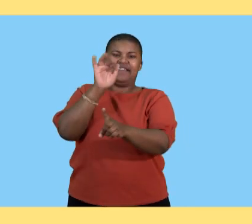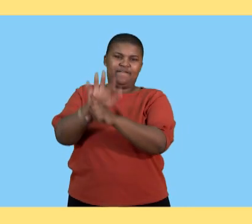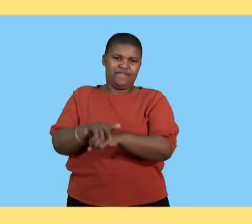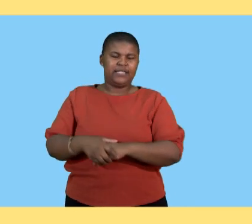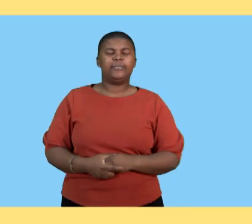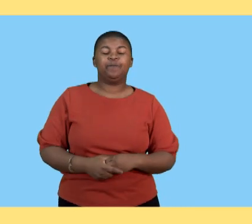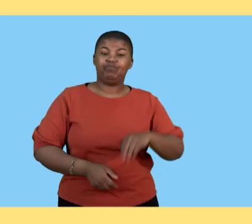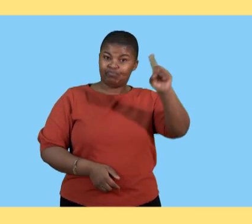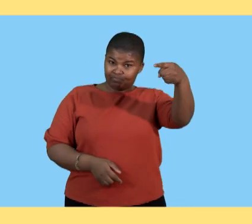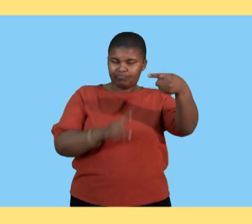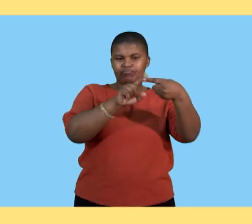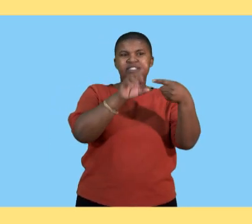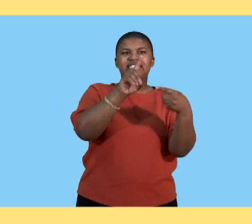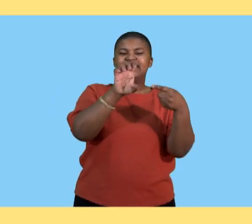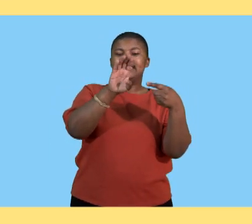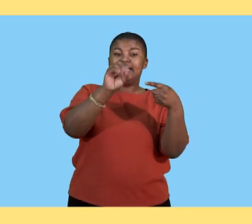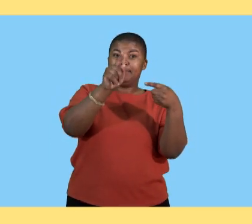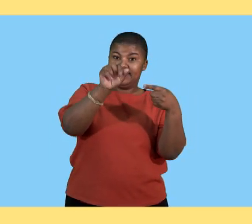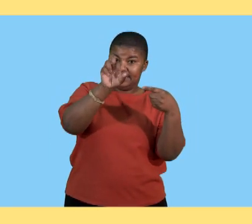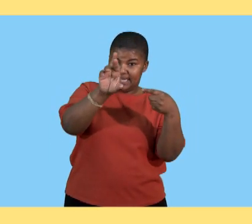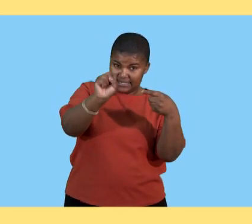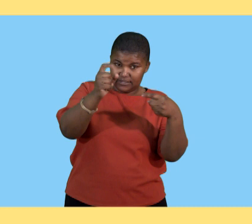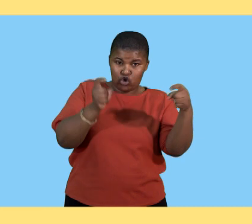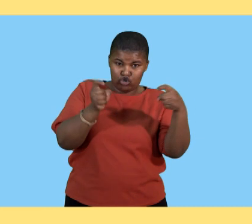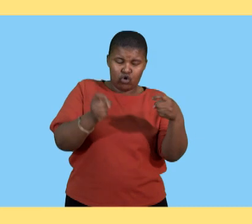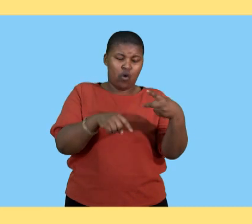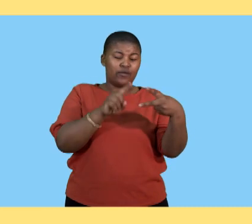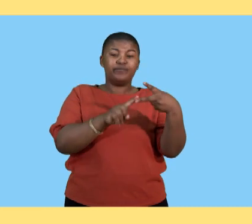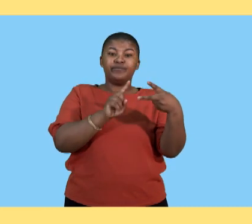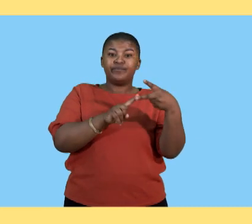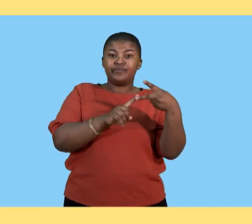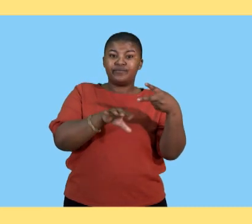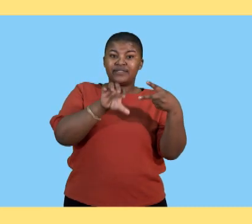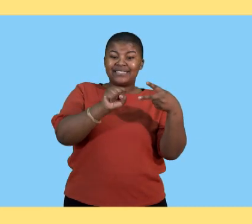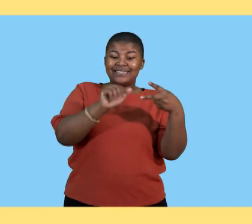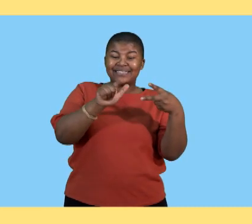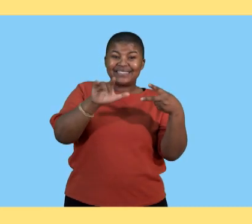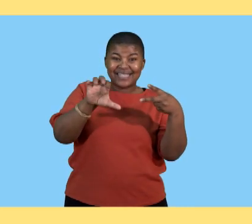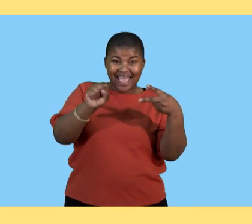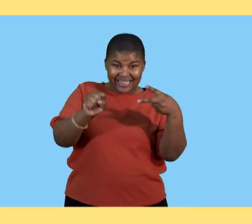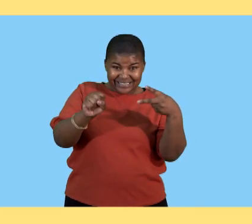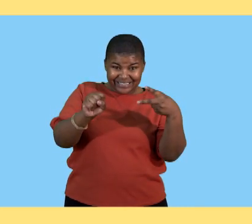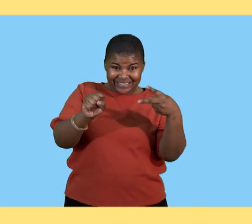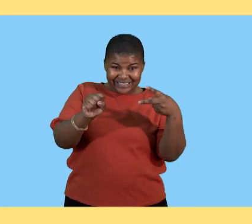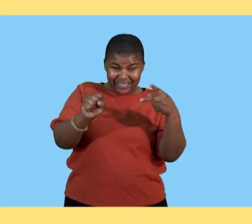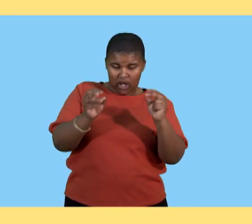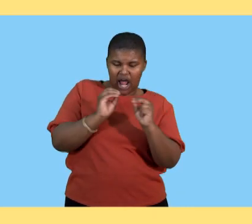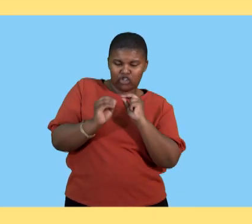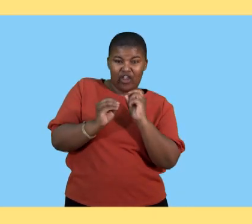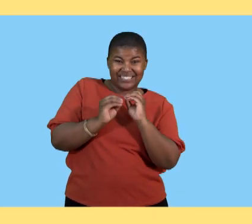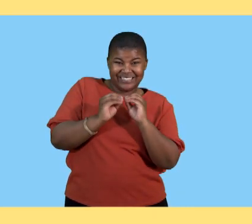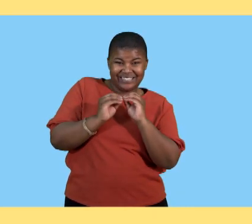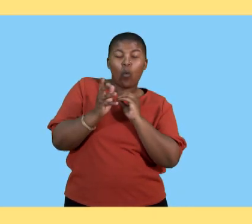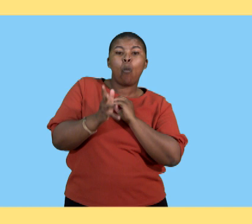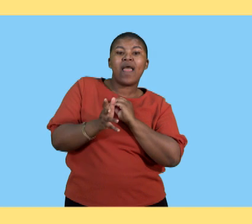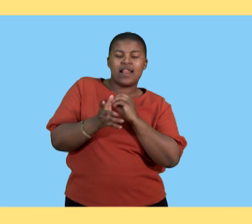is your debtors control, that is the D. The S stands for your sales. We're going to adjust